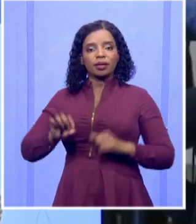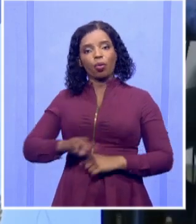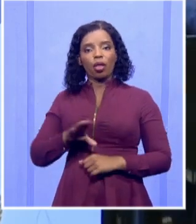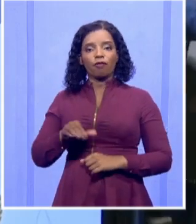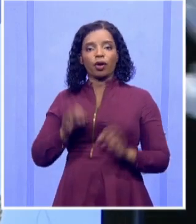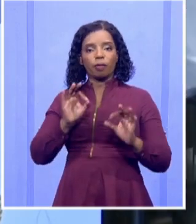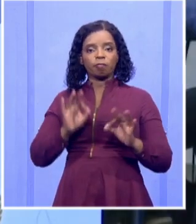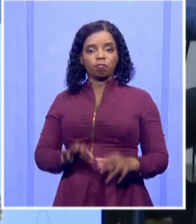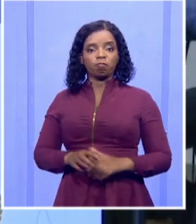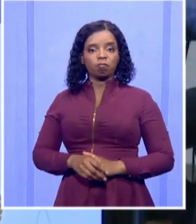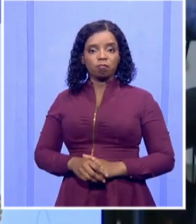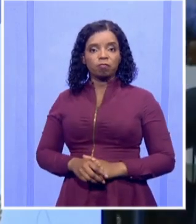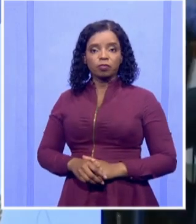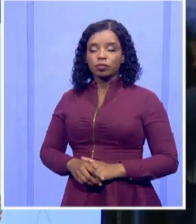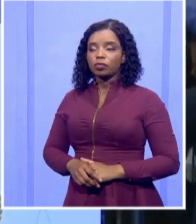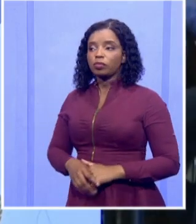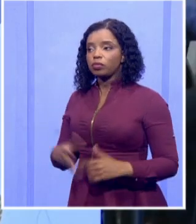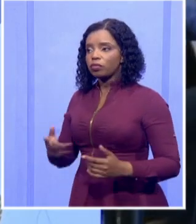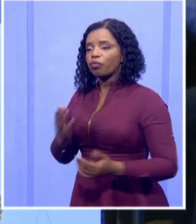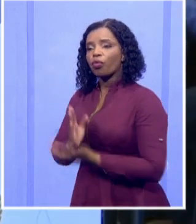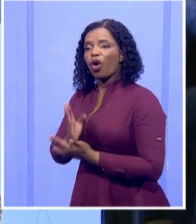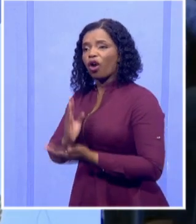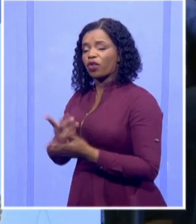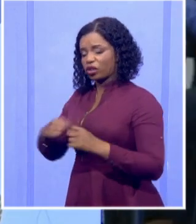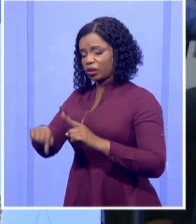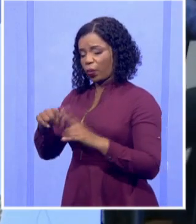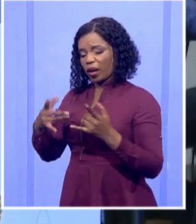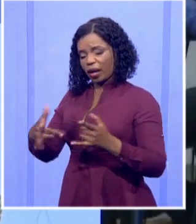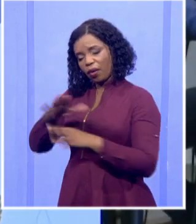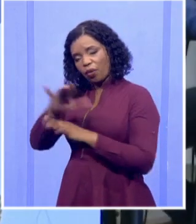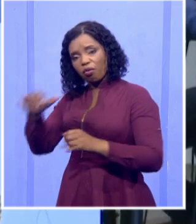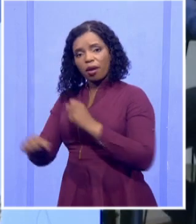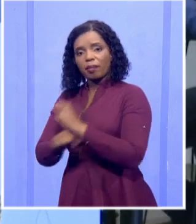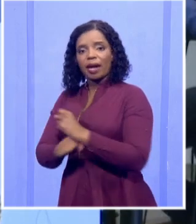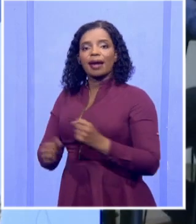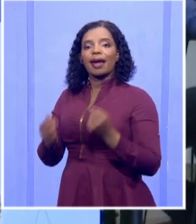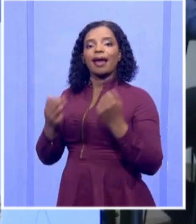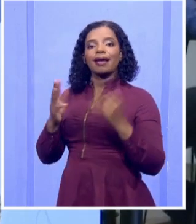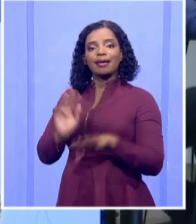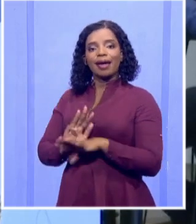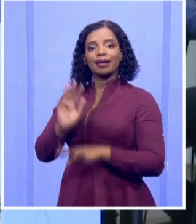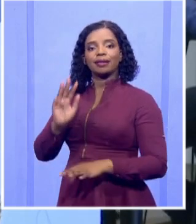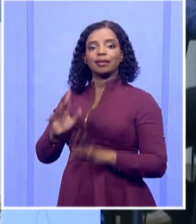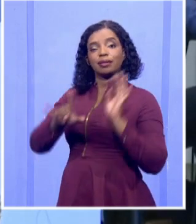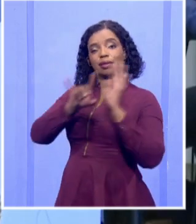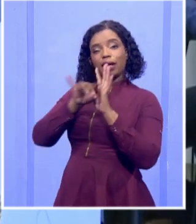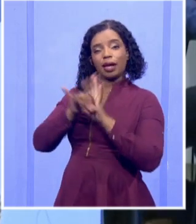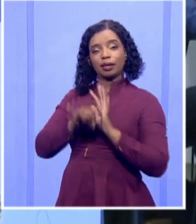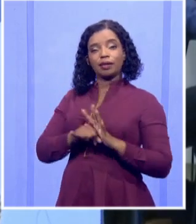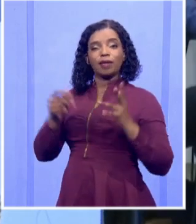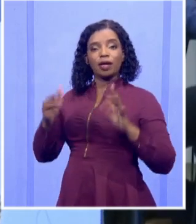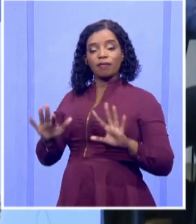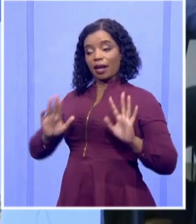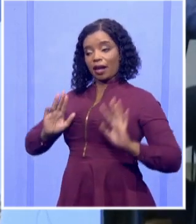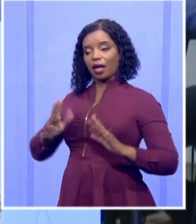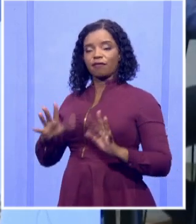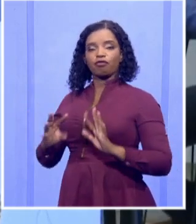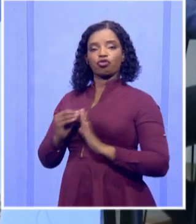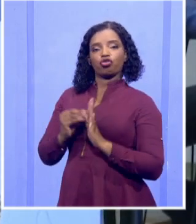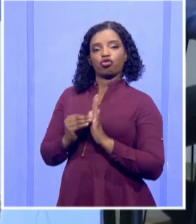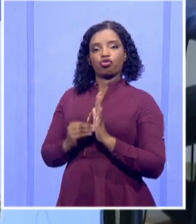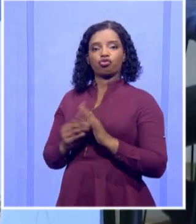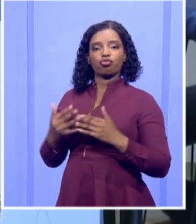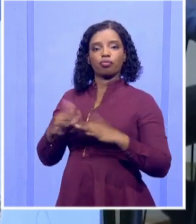up, 9 of these projects that have been identified, 19 identified, 9 have already been gazetted. Where are we going to see